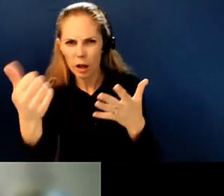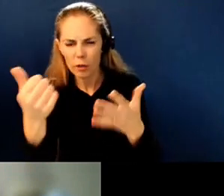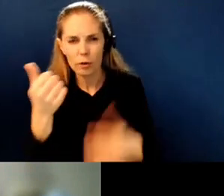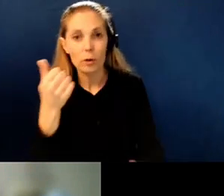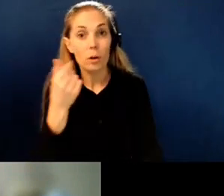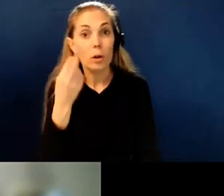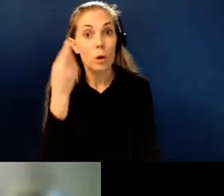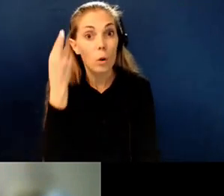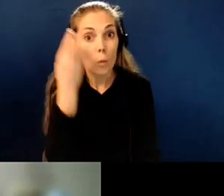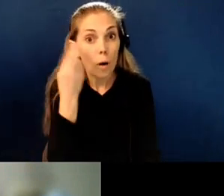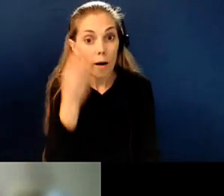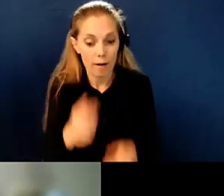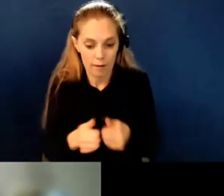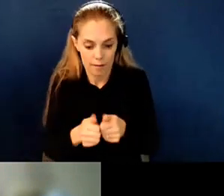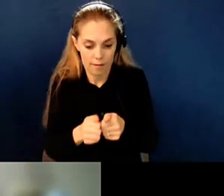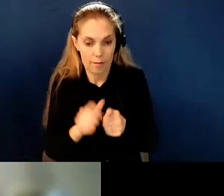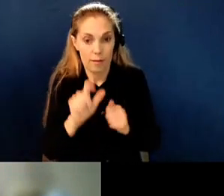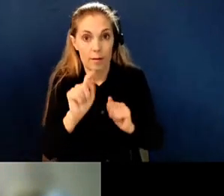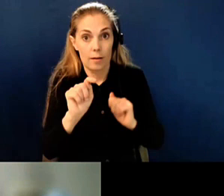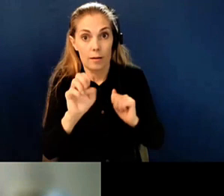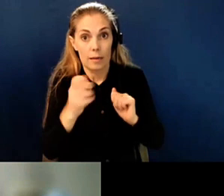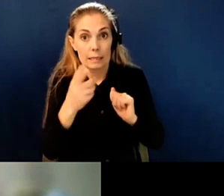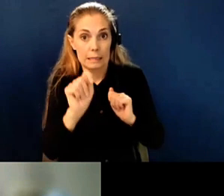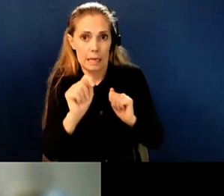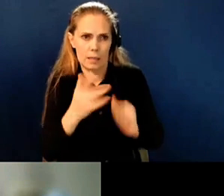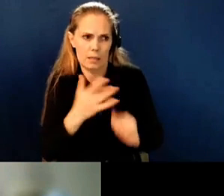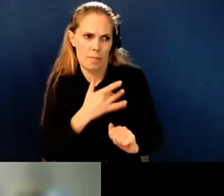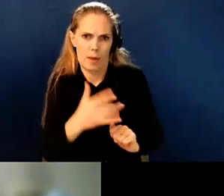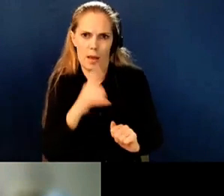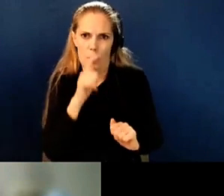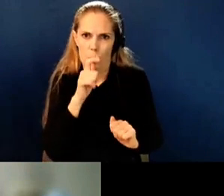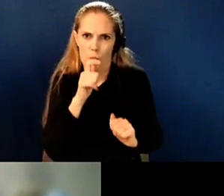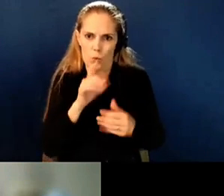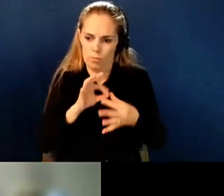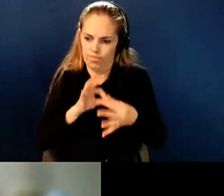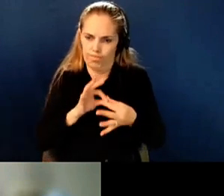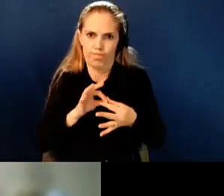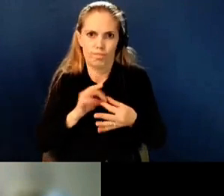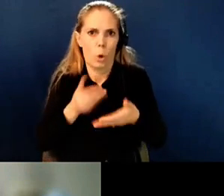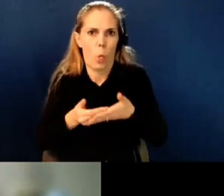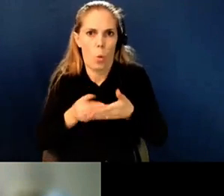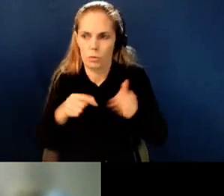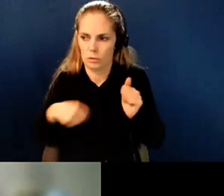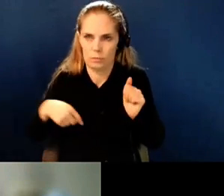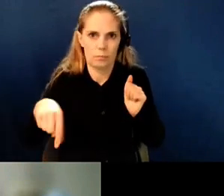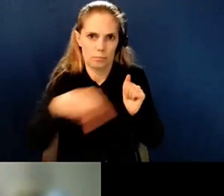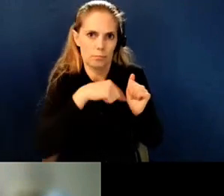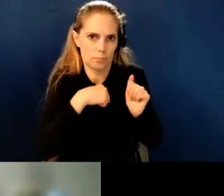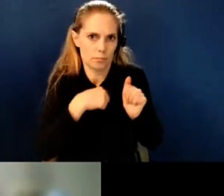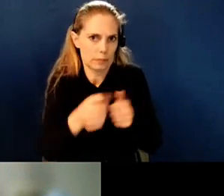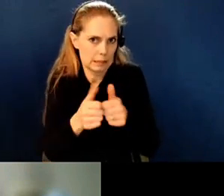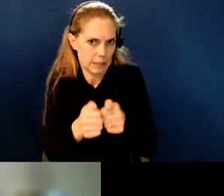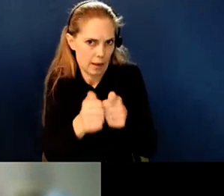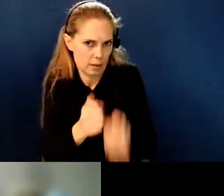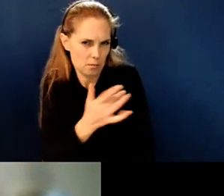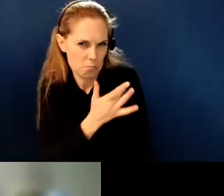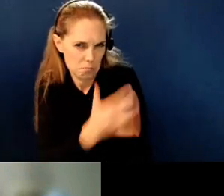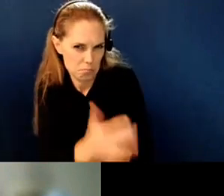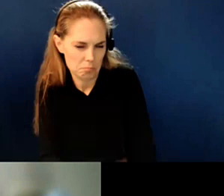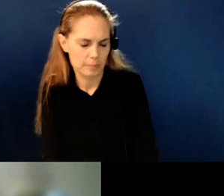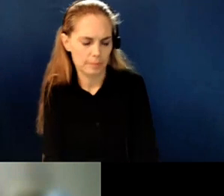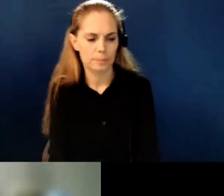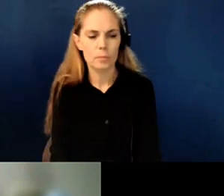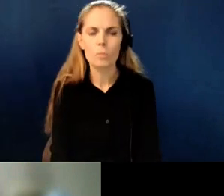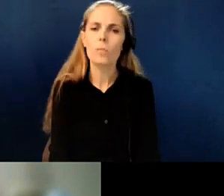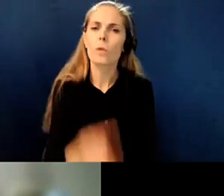messaging is reserved for people in your immediate social circle, right? So people that you have a close personal relationship with. So when you think about yourself and you think